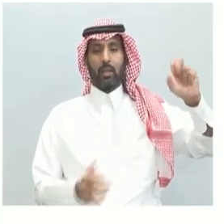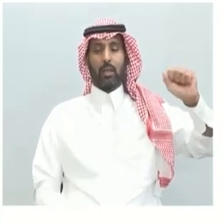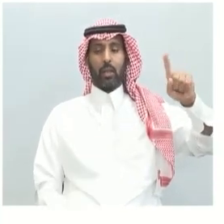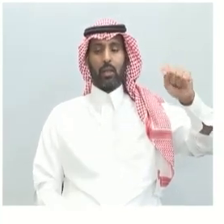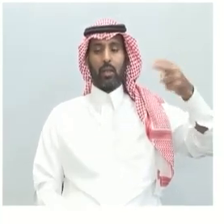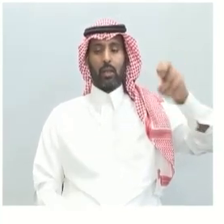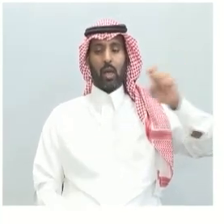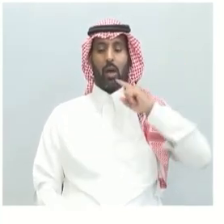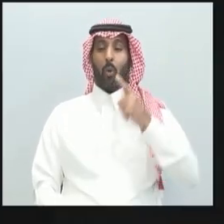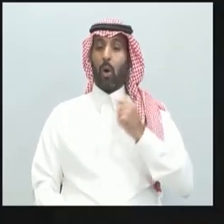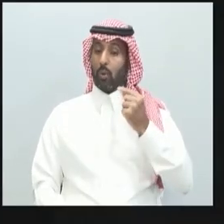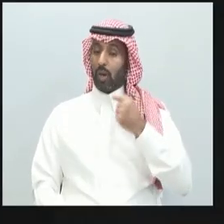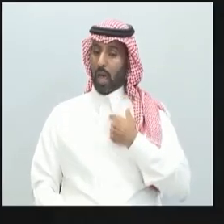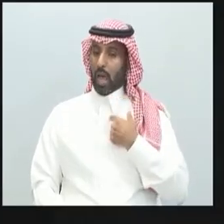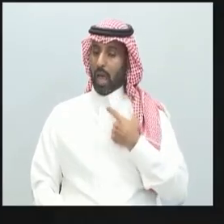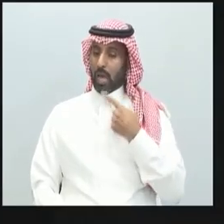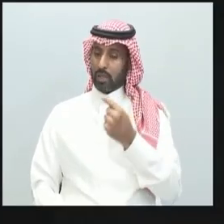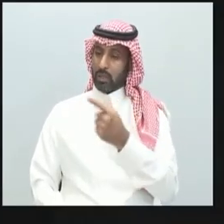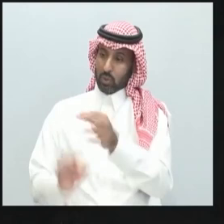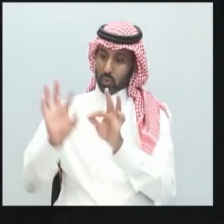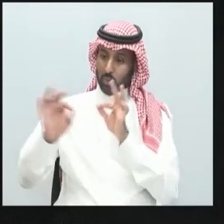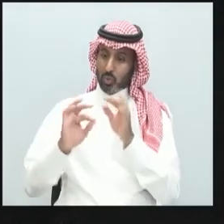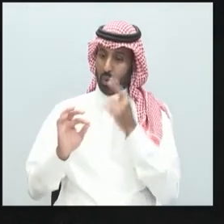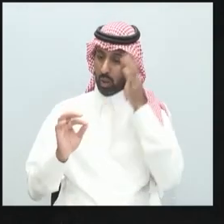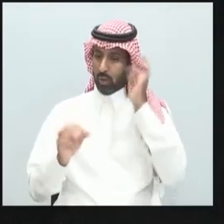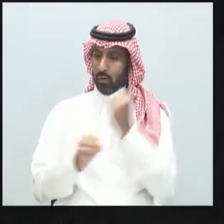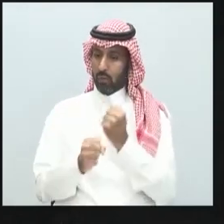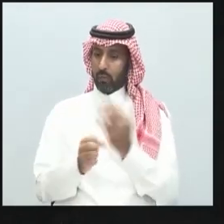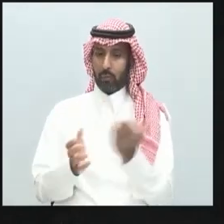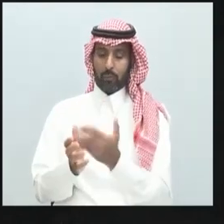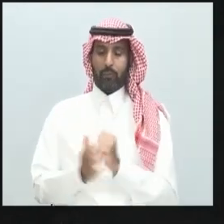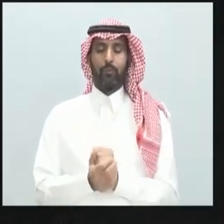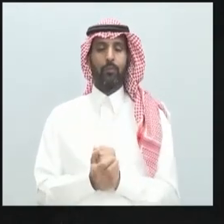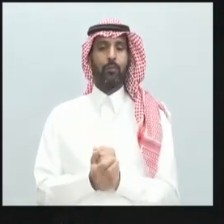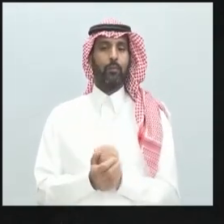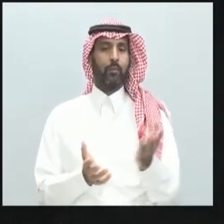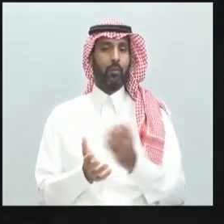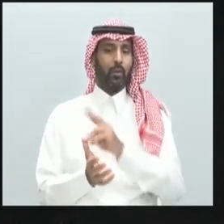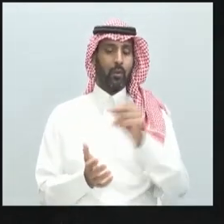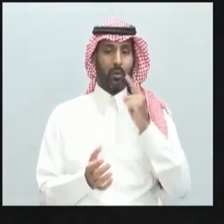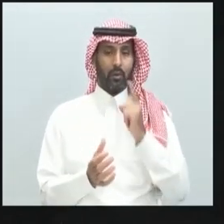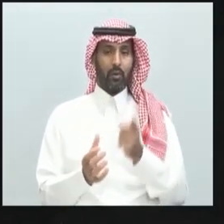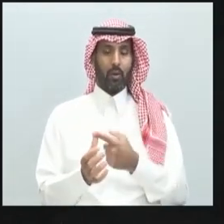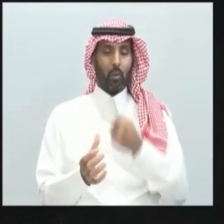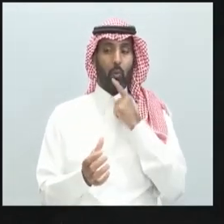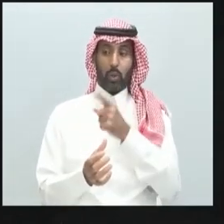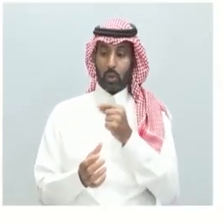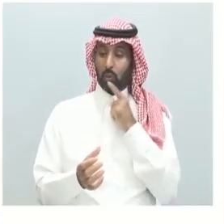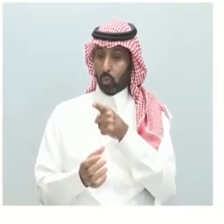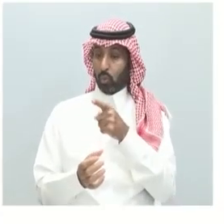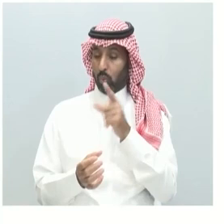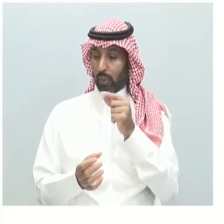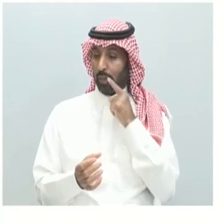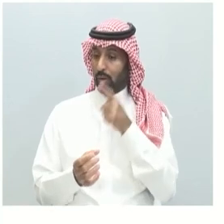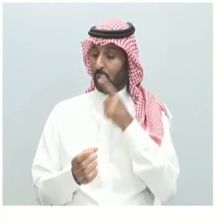say I'd rather, it means that you choose to do that. Your preference is to do this thing. For example here, would you rather